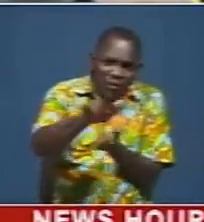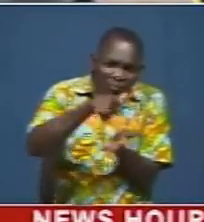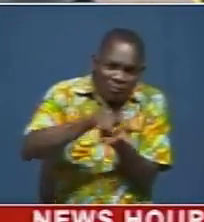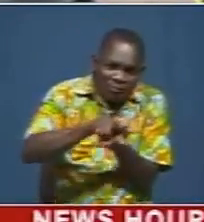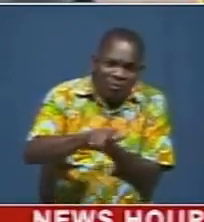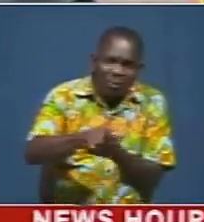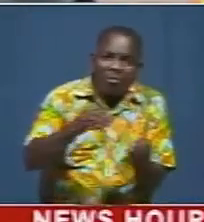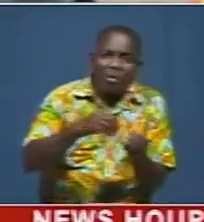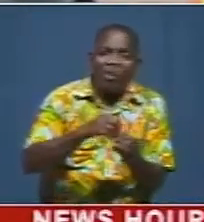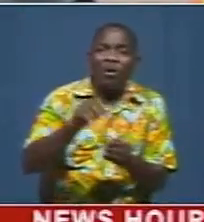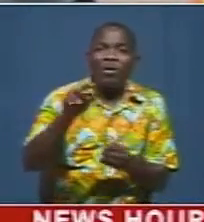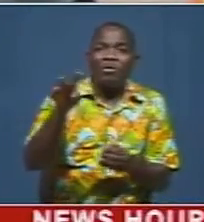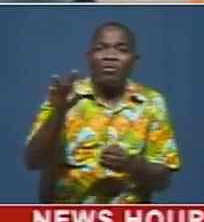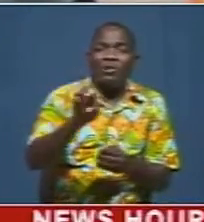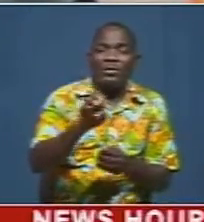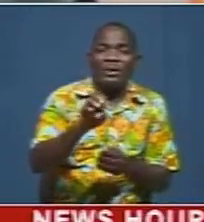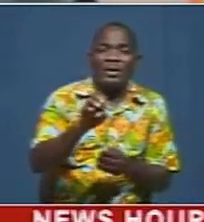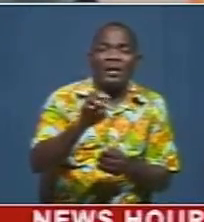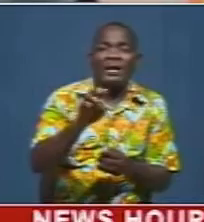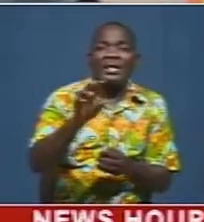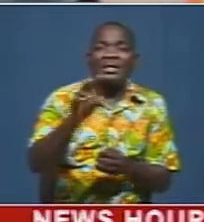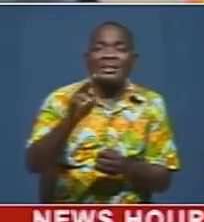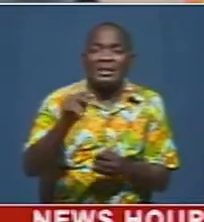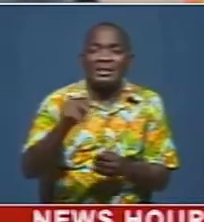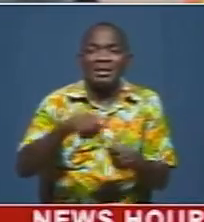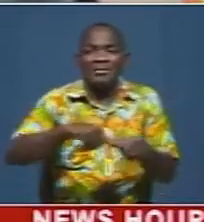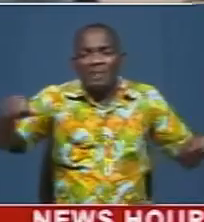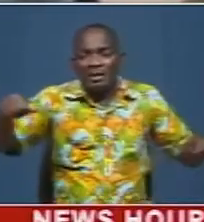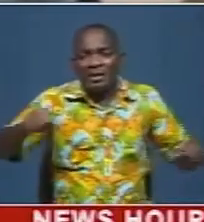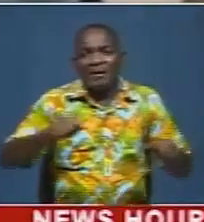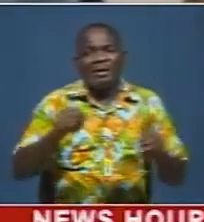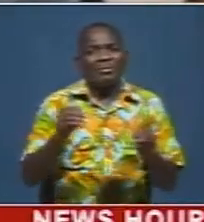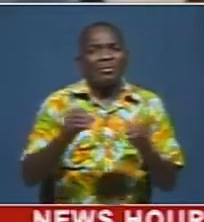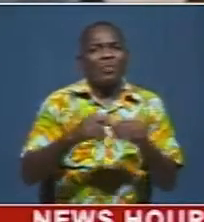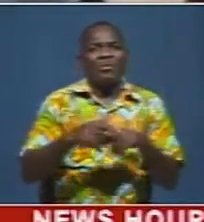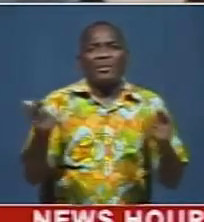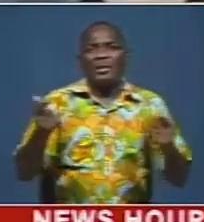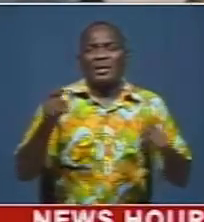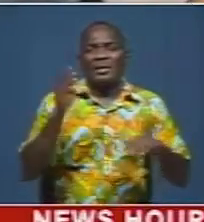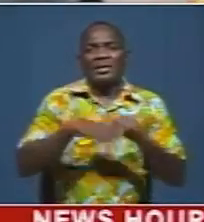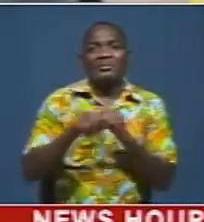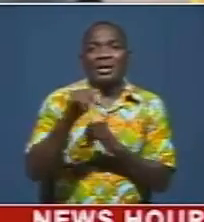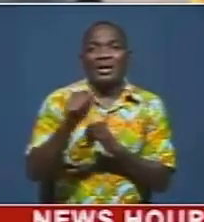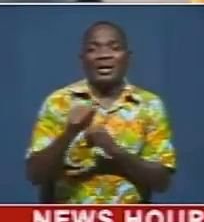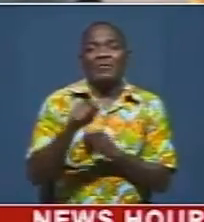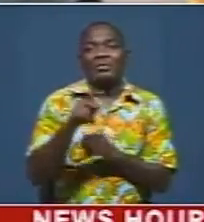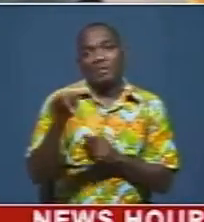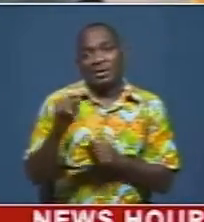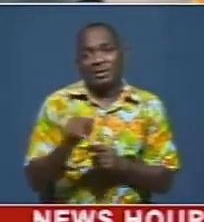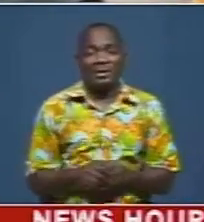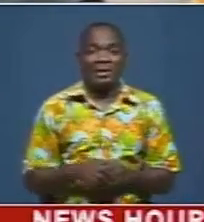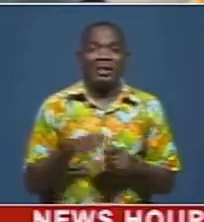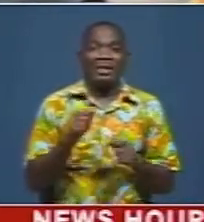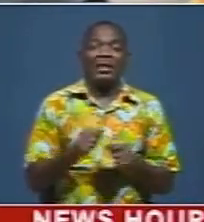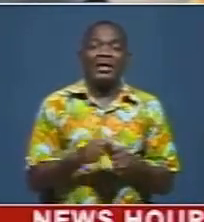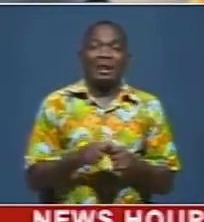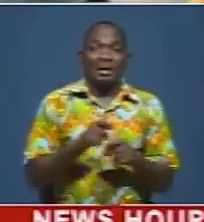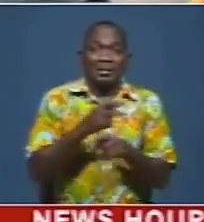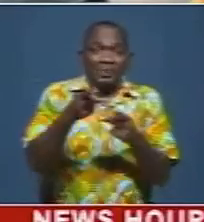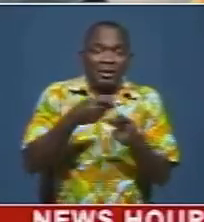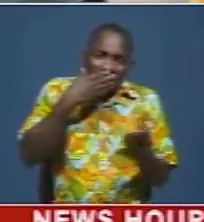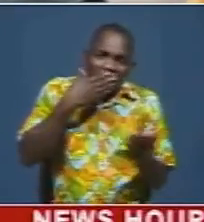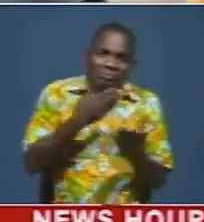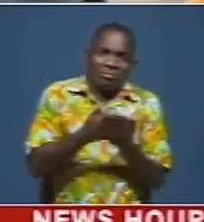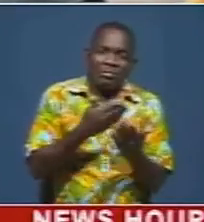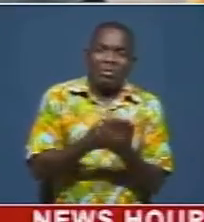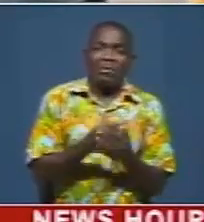meters, slightly longer than Accra, and it's available to take all kinds of facilities. It's really very good for us.